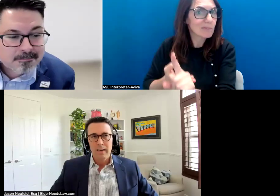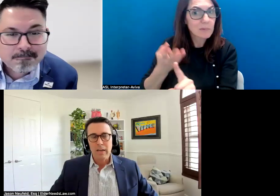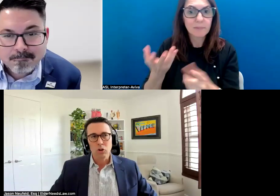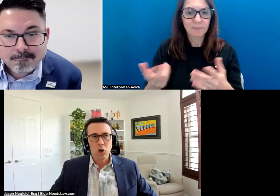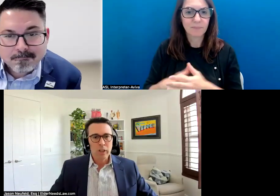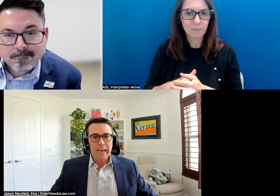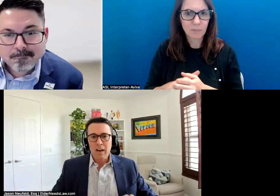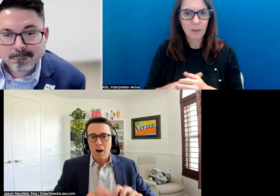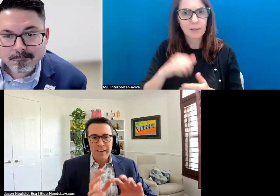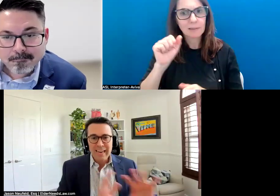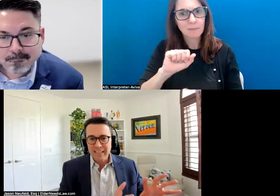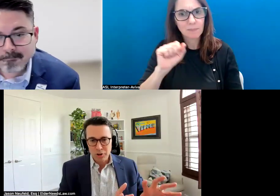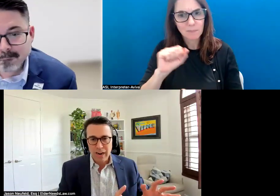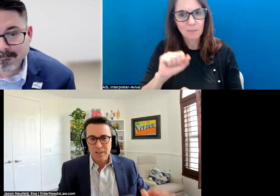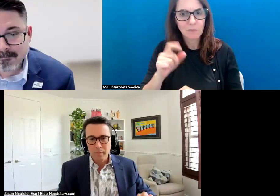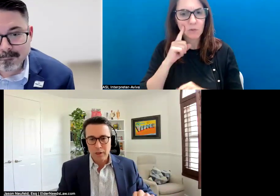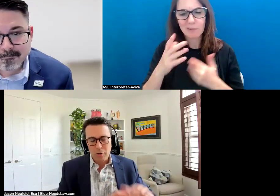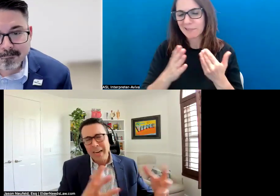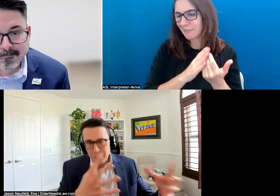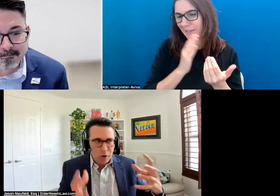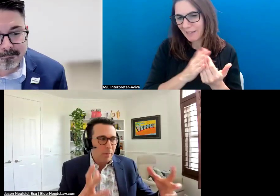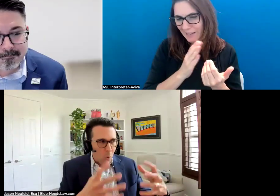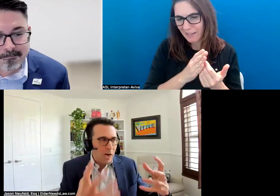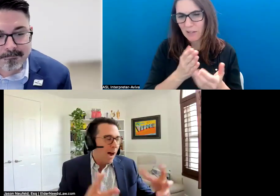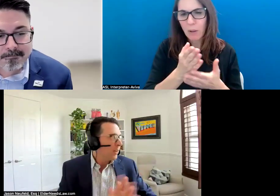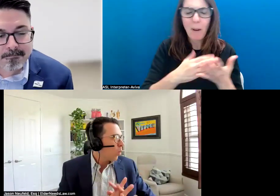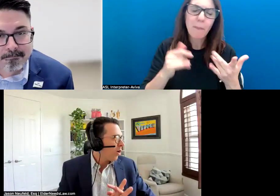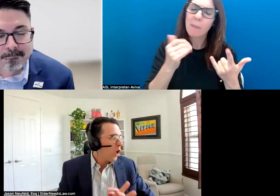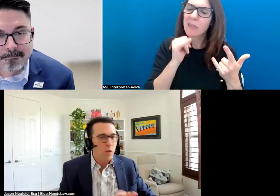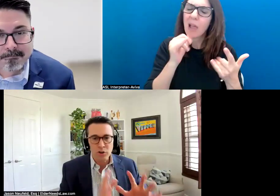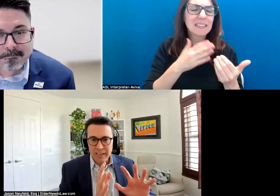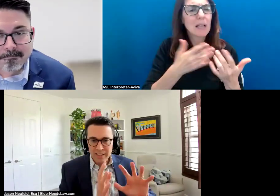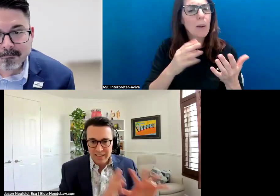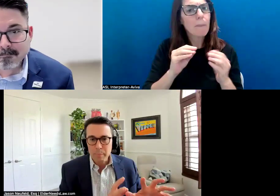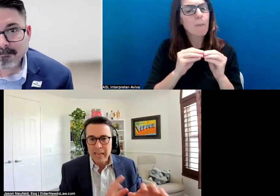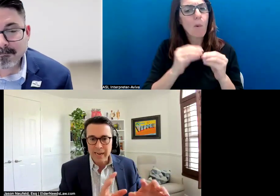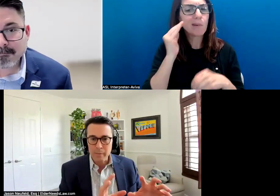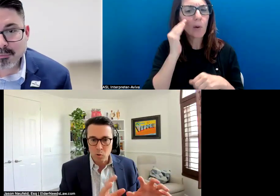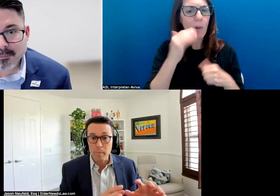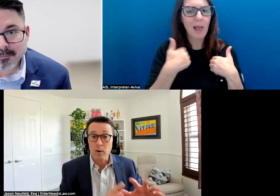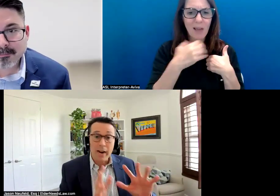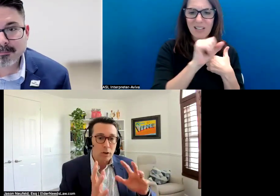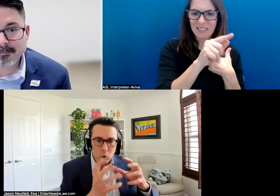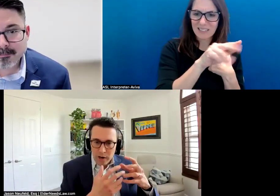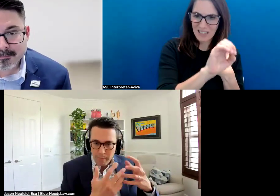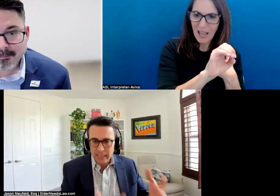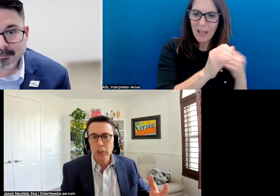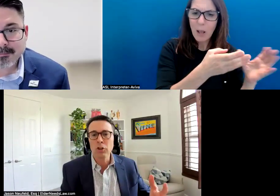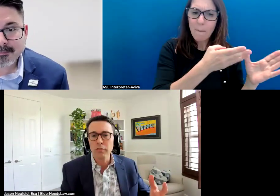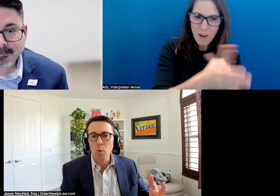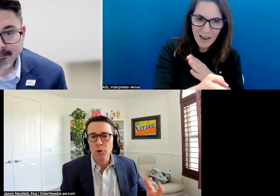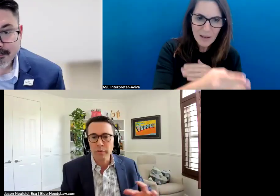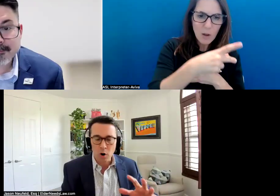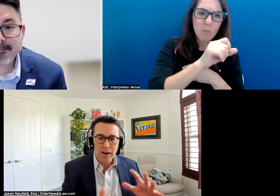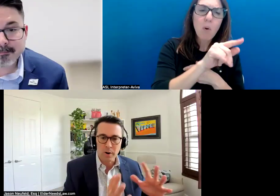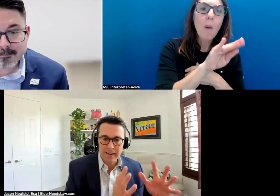means. Yeah, so certainly on the easier side of the spectrum, not easier, but more commonly well known, there's the estate planning and probate, right? Is who can make decisions